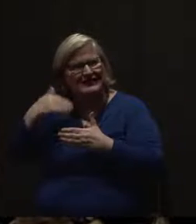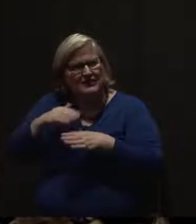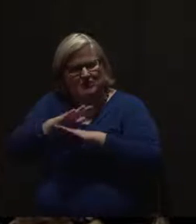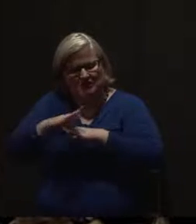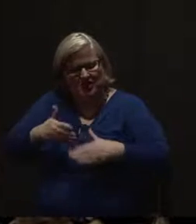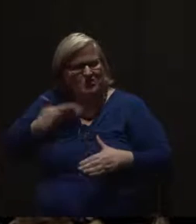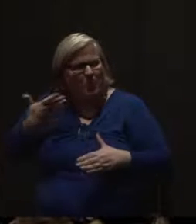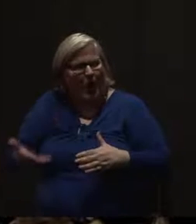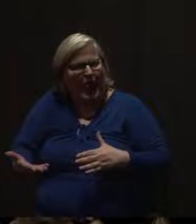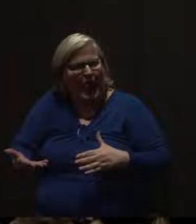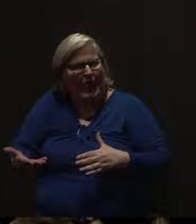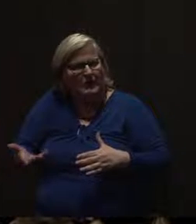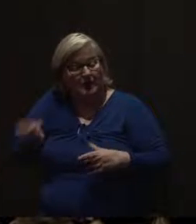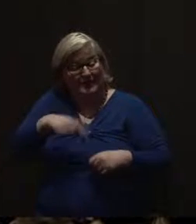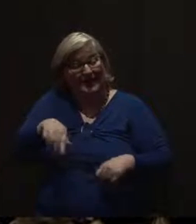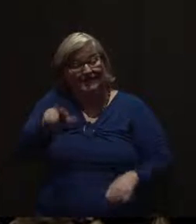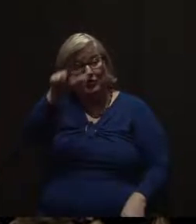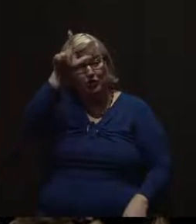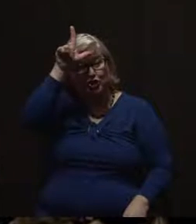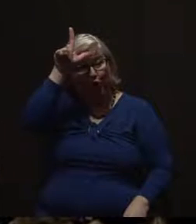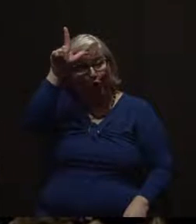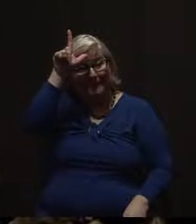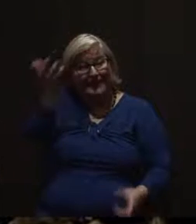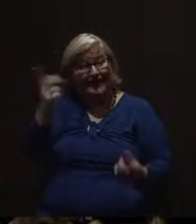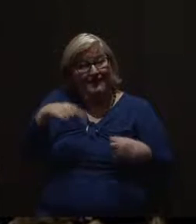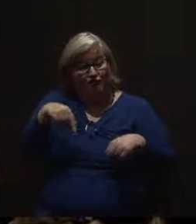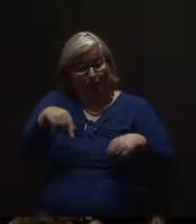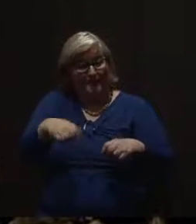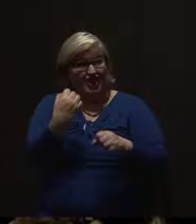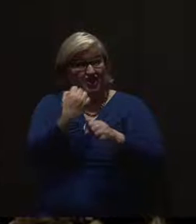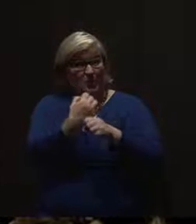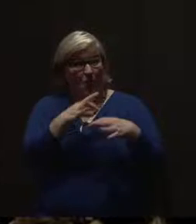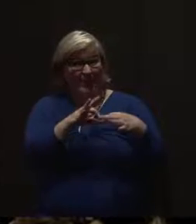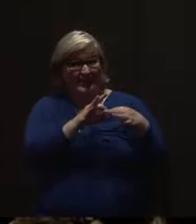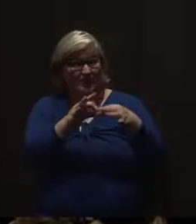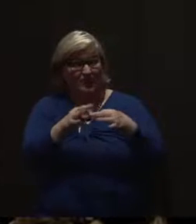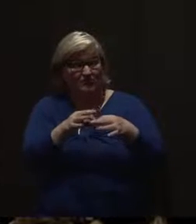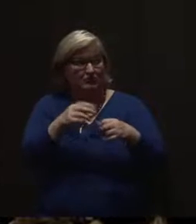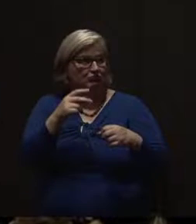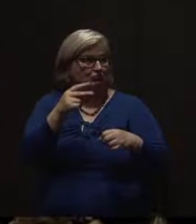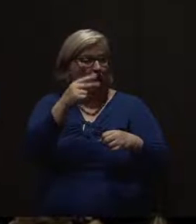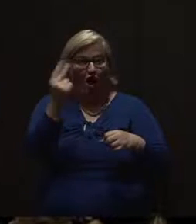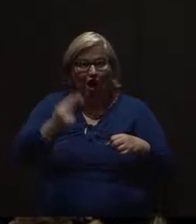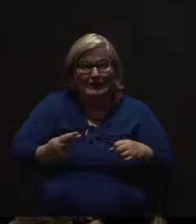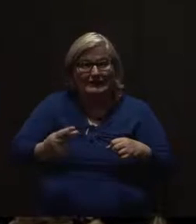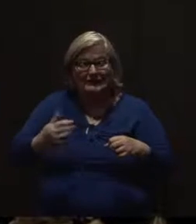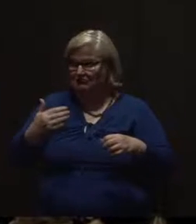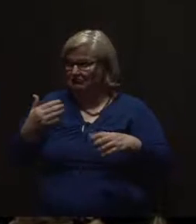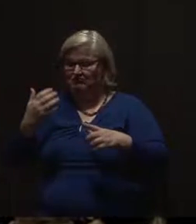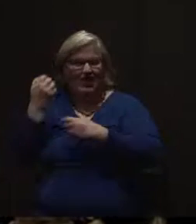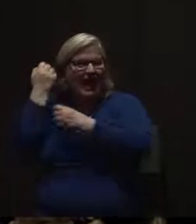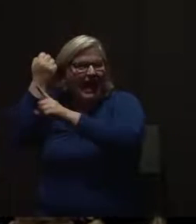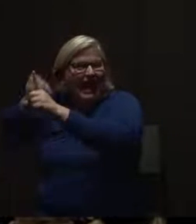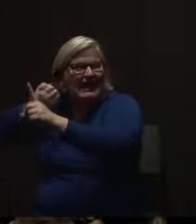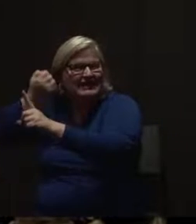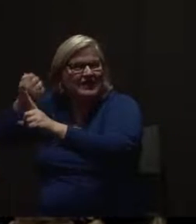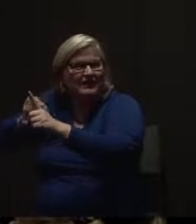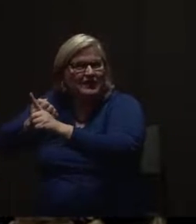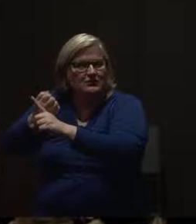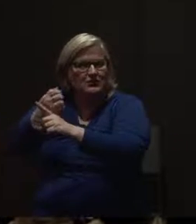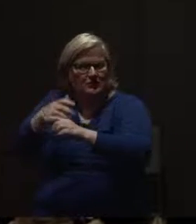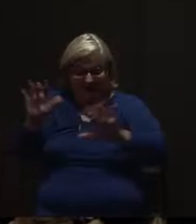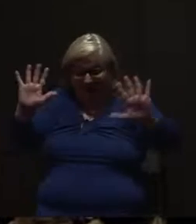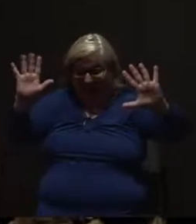yes, of course, I come from Germany. This is the Goethe-Institut. And artists and activists, we all have become jumpy when love is